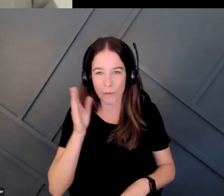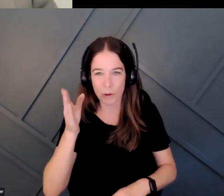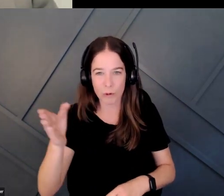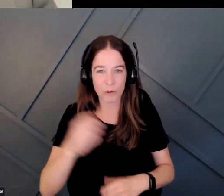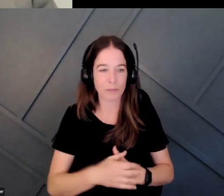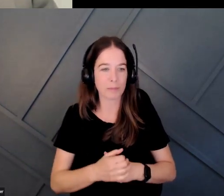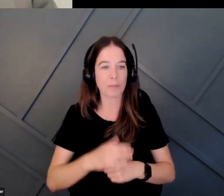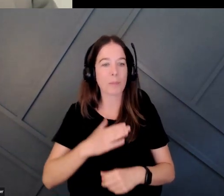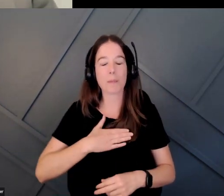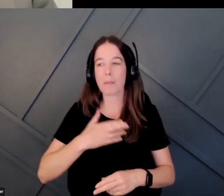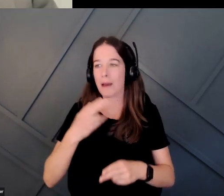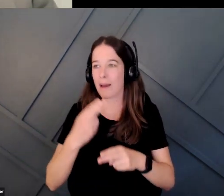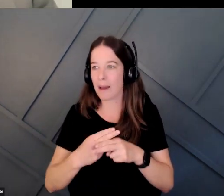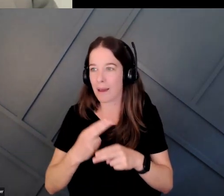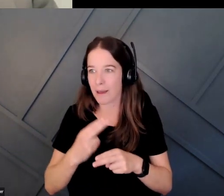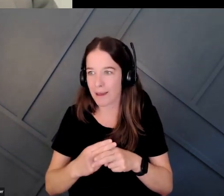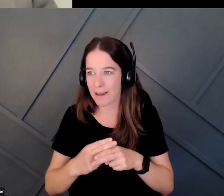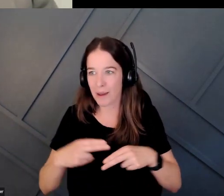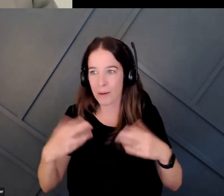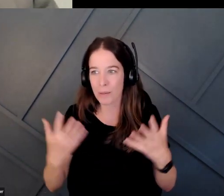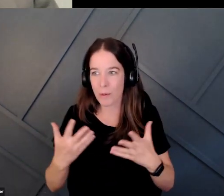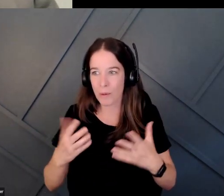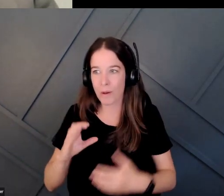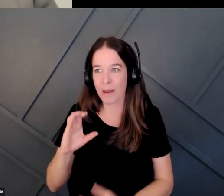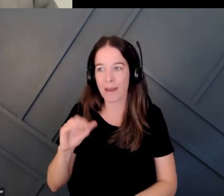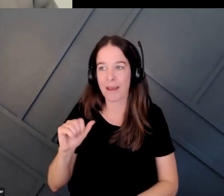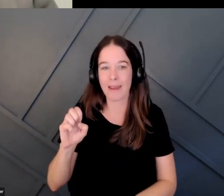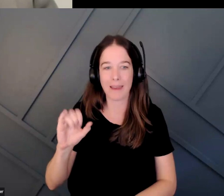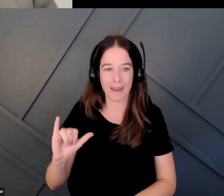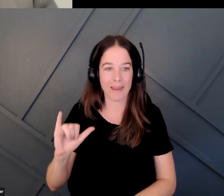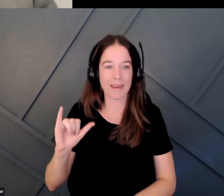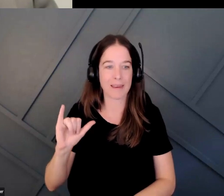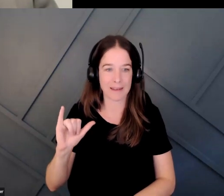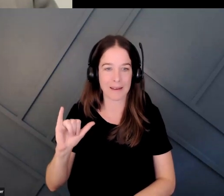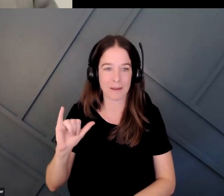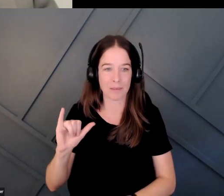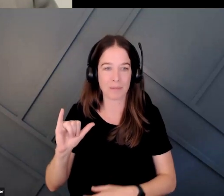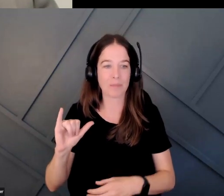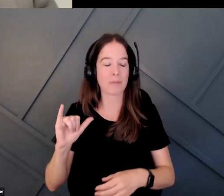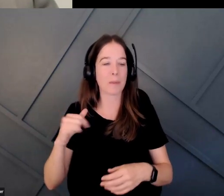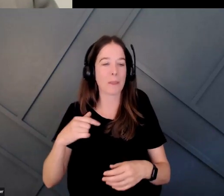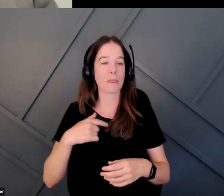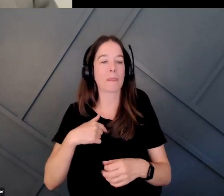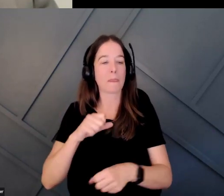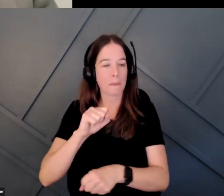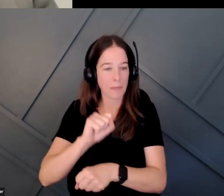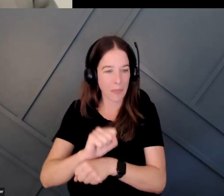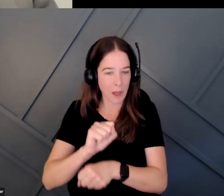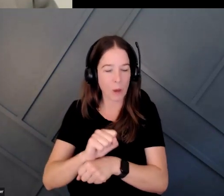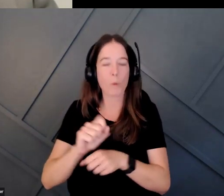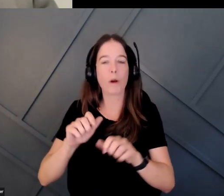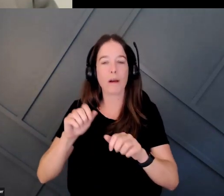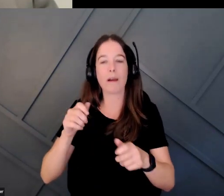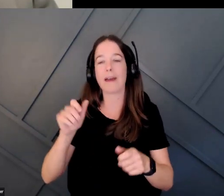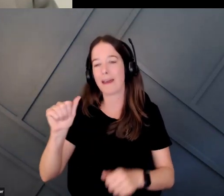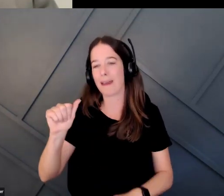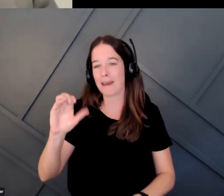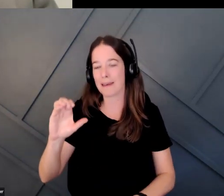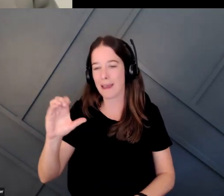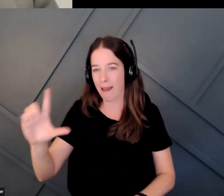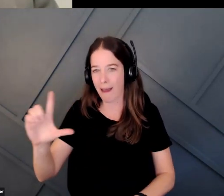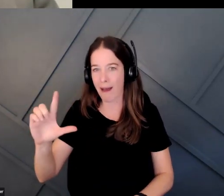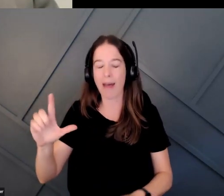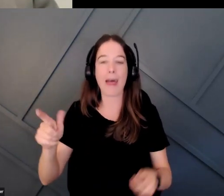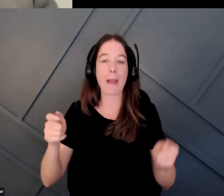am a Management and Program Analyst in the immediate office of the Administrator at the Administration for Community Living, or